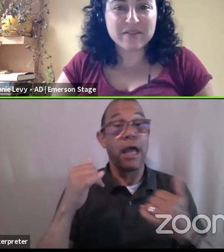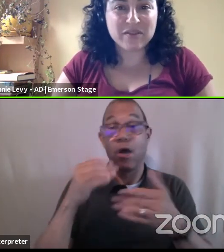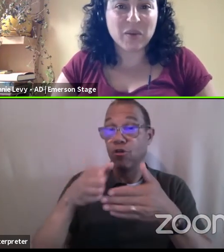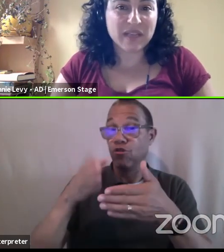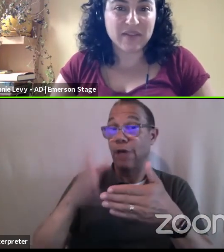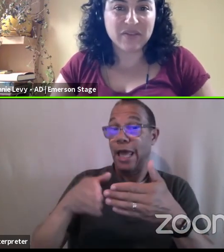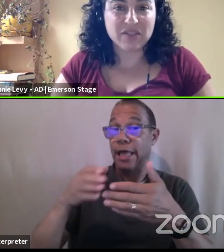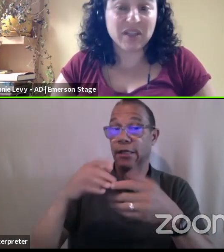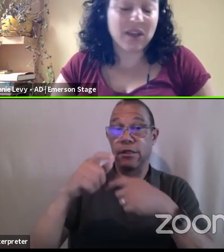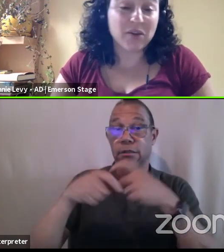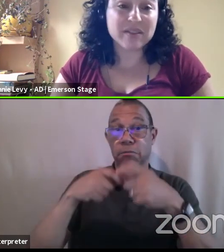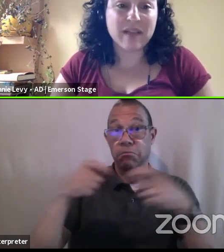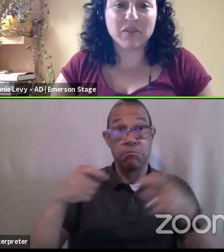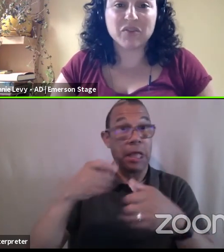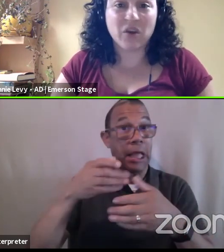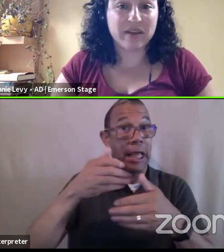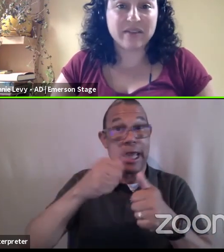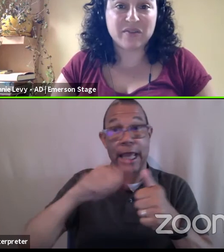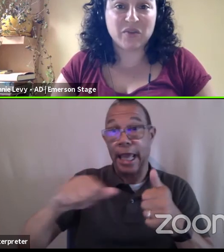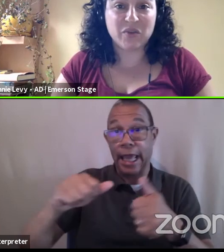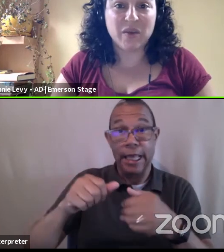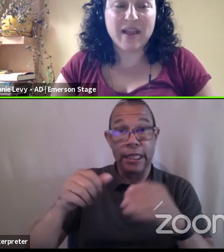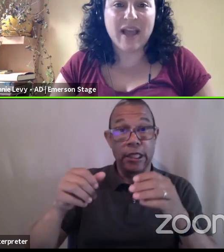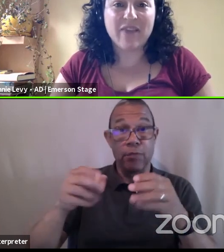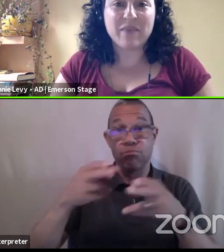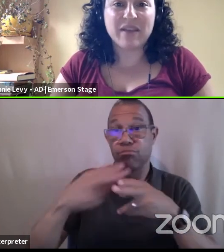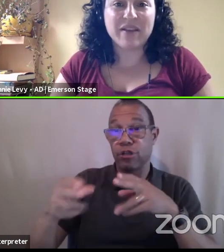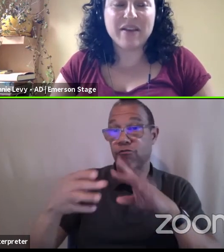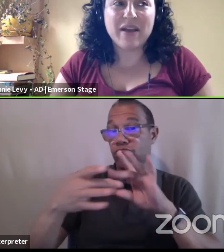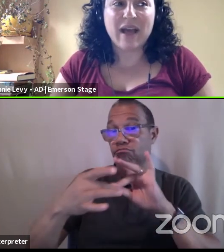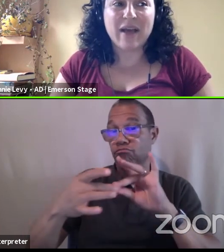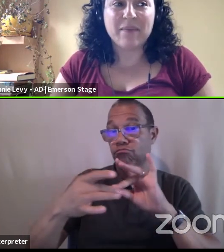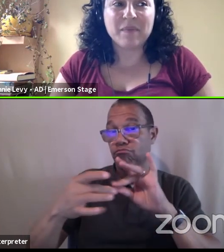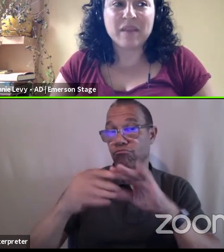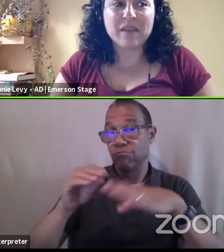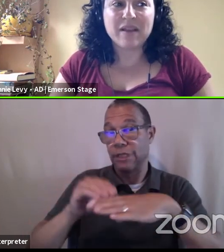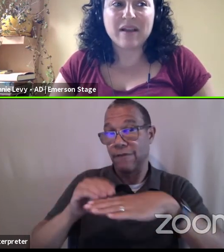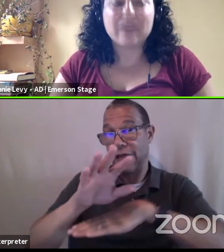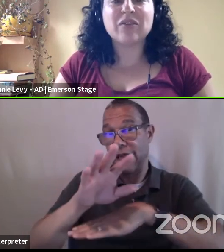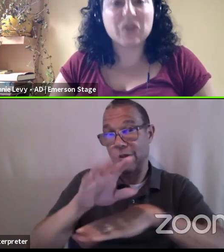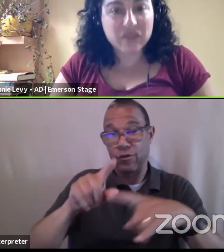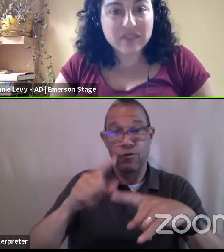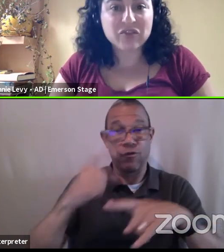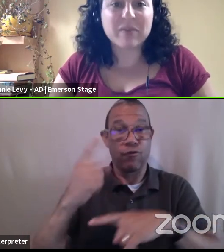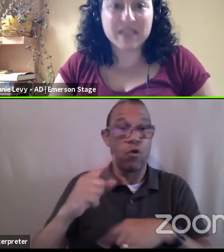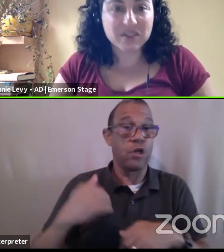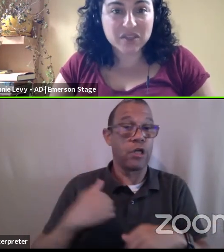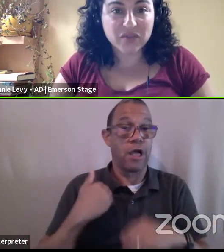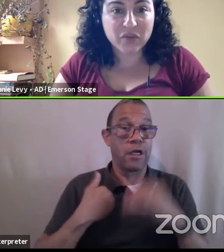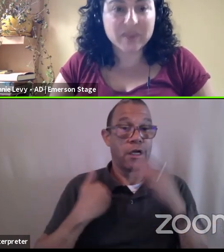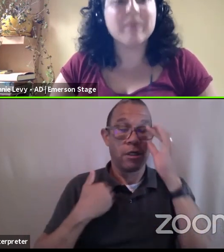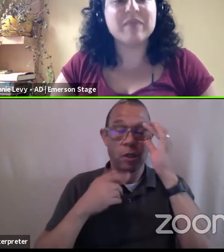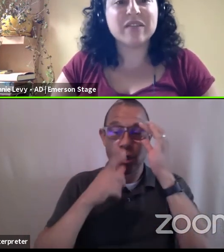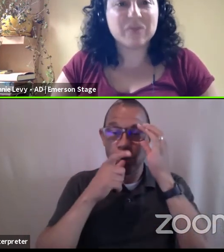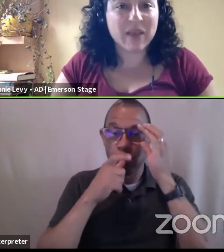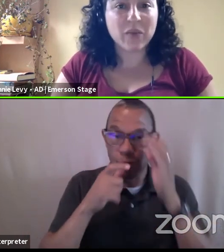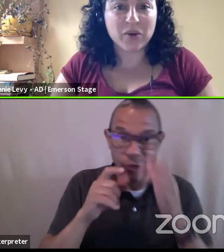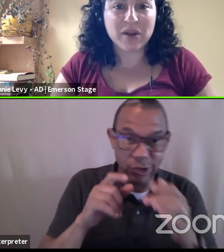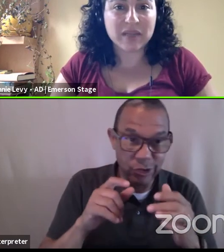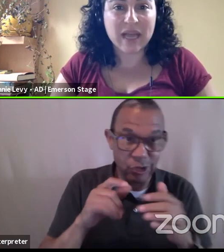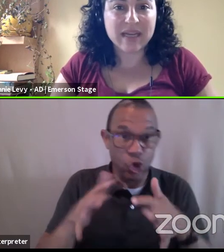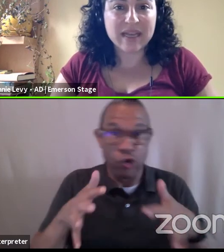advice you want to give to young or established artists who have been um a little nervous and trepidatious for attempting